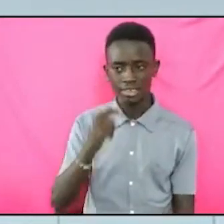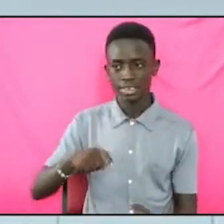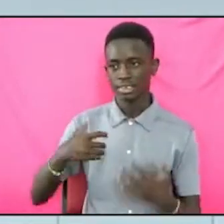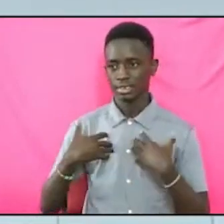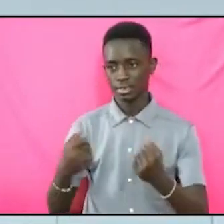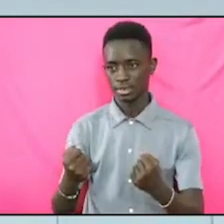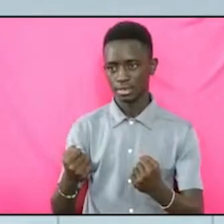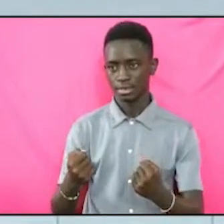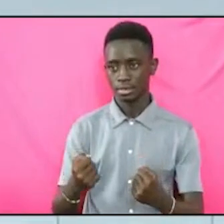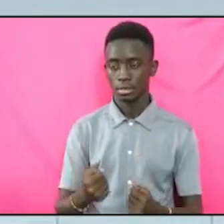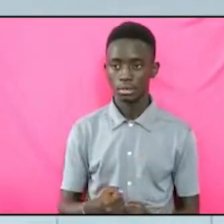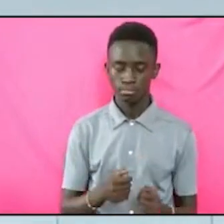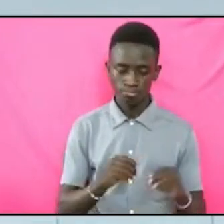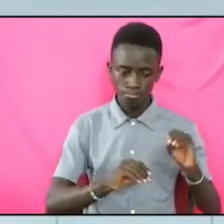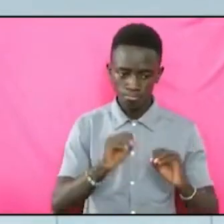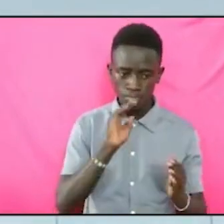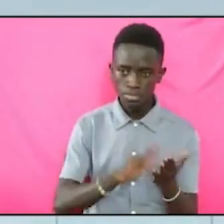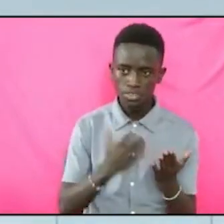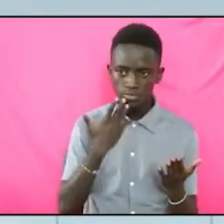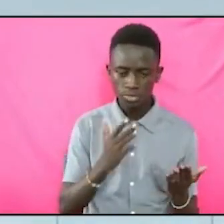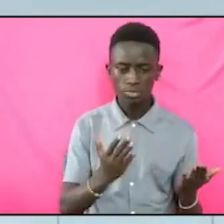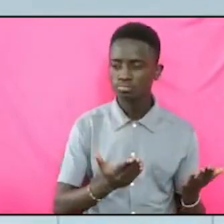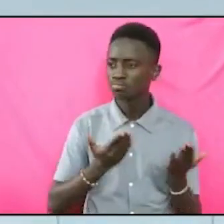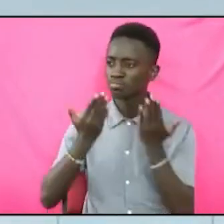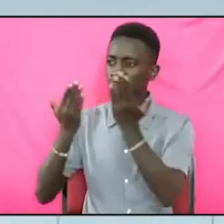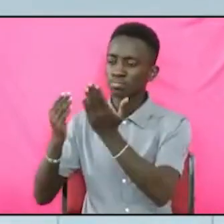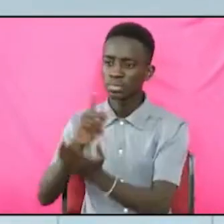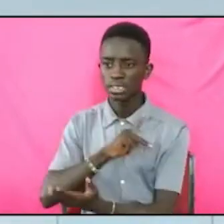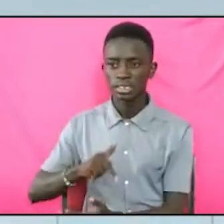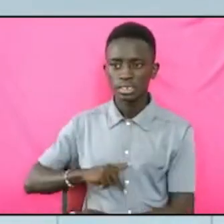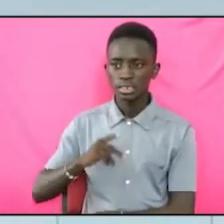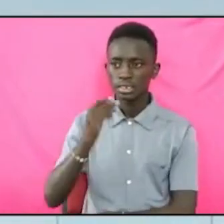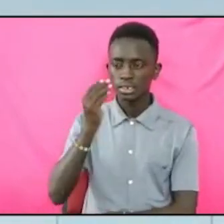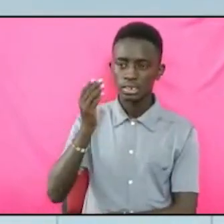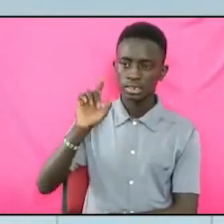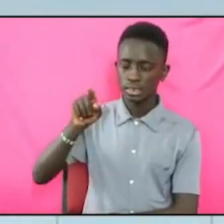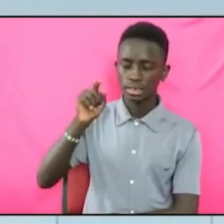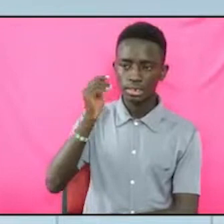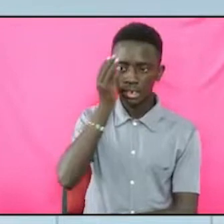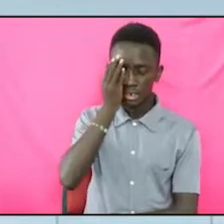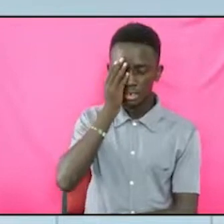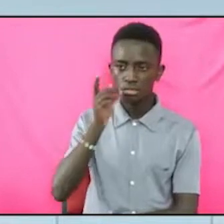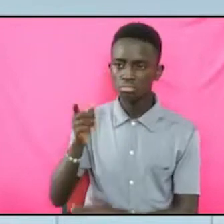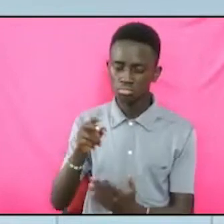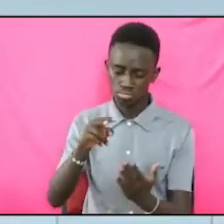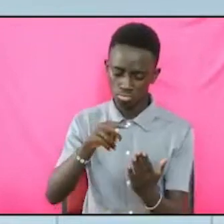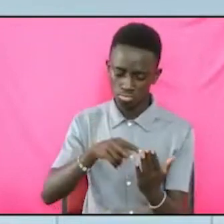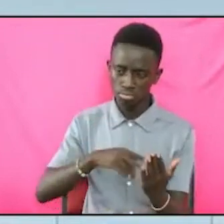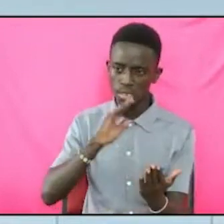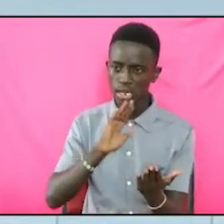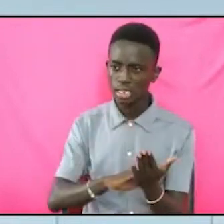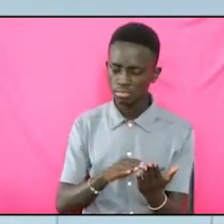the king of Israel actually immediately have some indigestion from this letter. He says, I